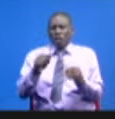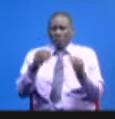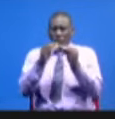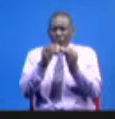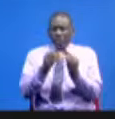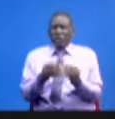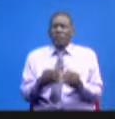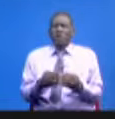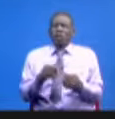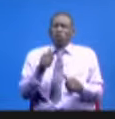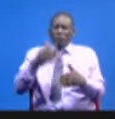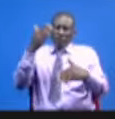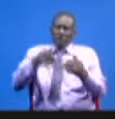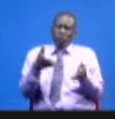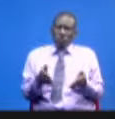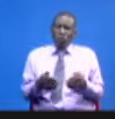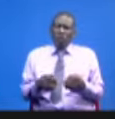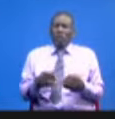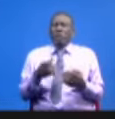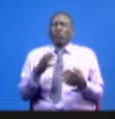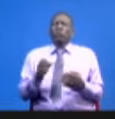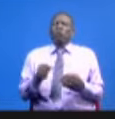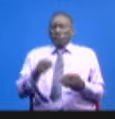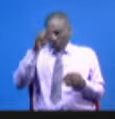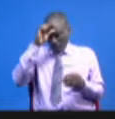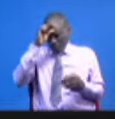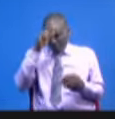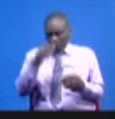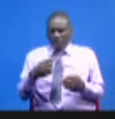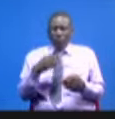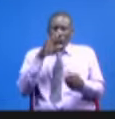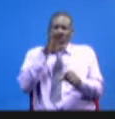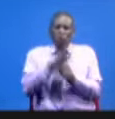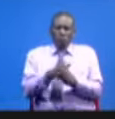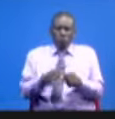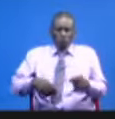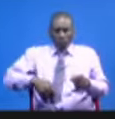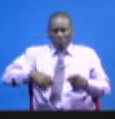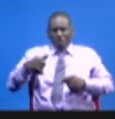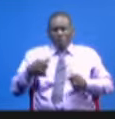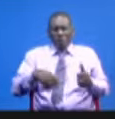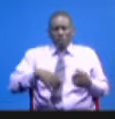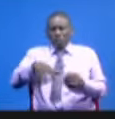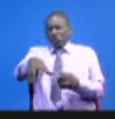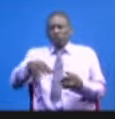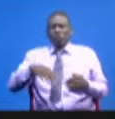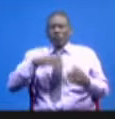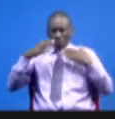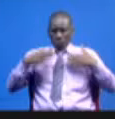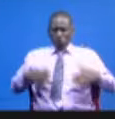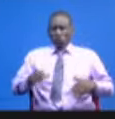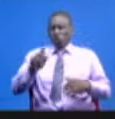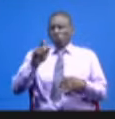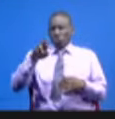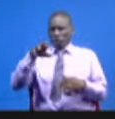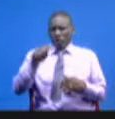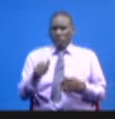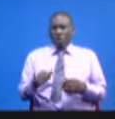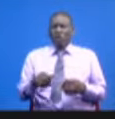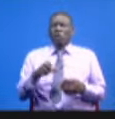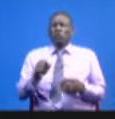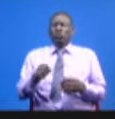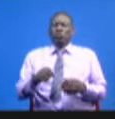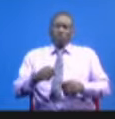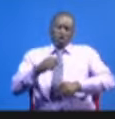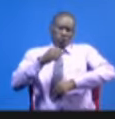will foot the cost of transporting the body to his home in Kuria. Meanwhile, CS Ogamba also urged the school heads to support the government's